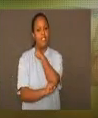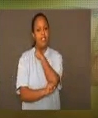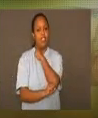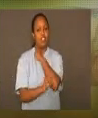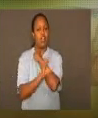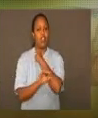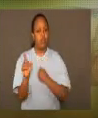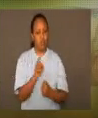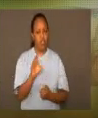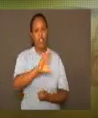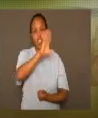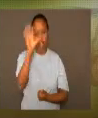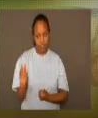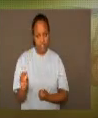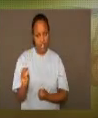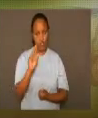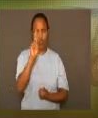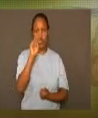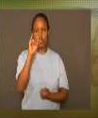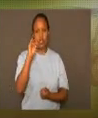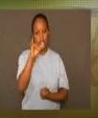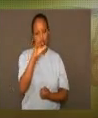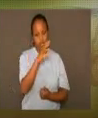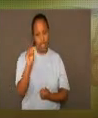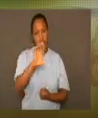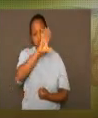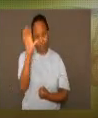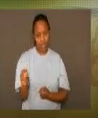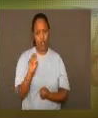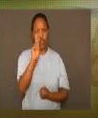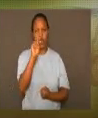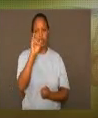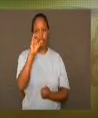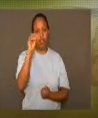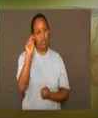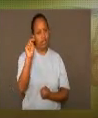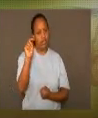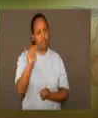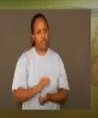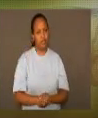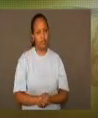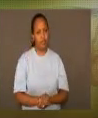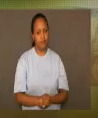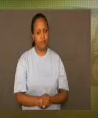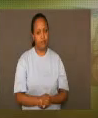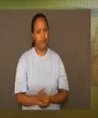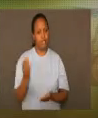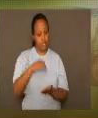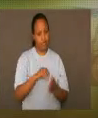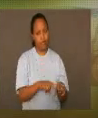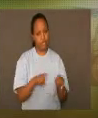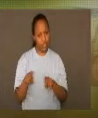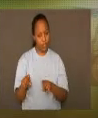Organization of African Unity, and African Union. We will also